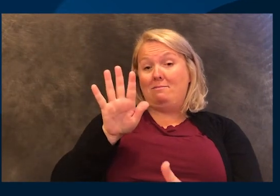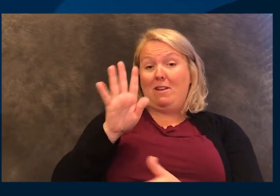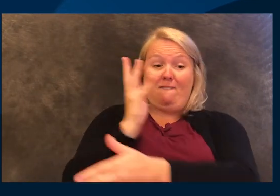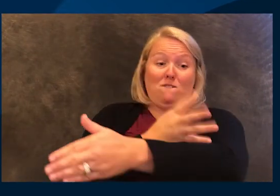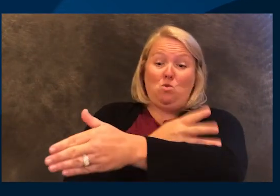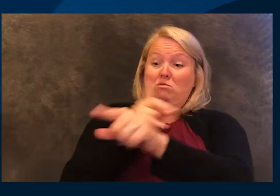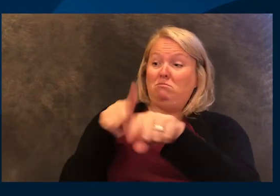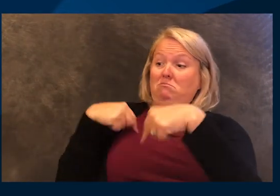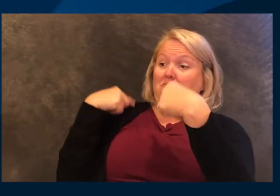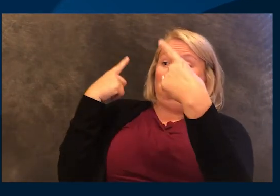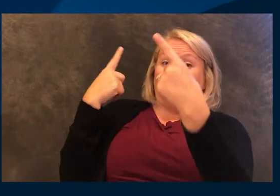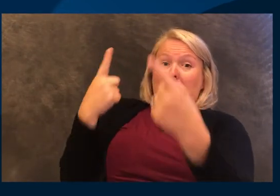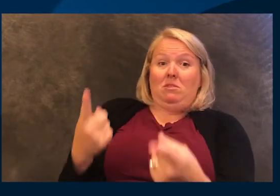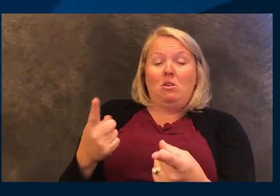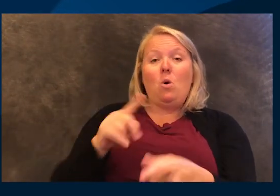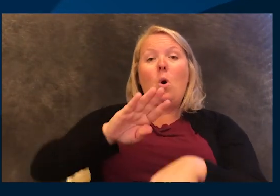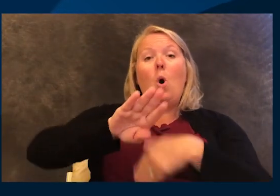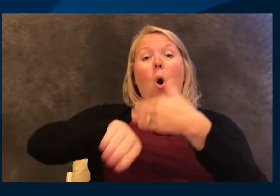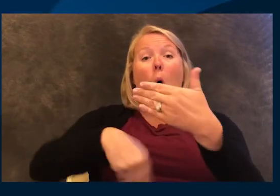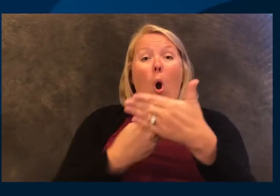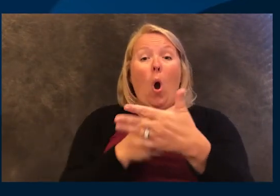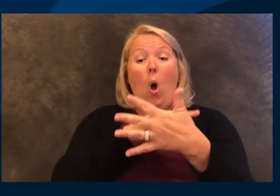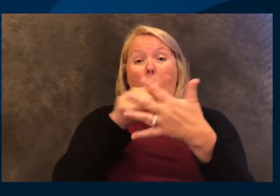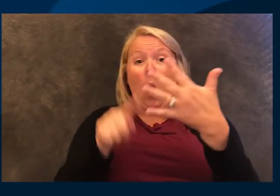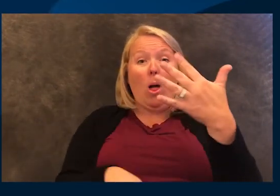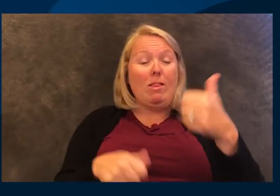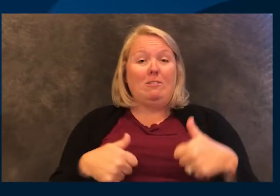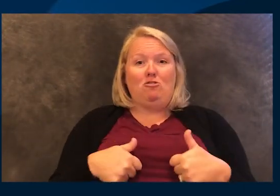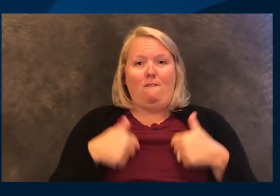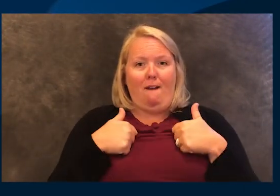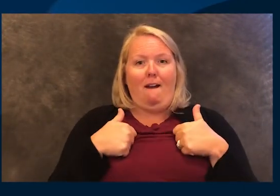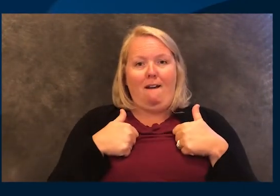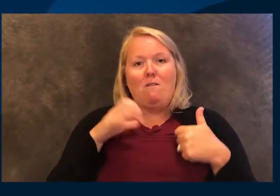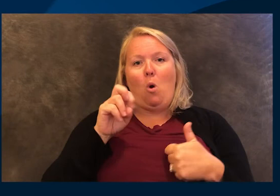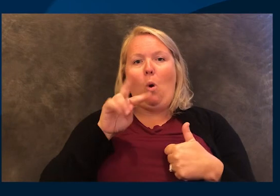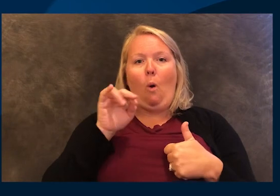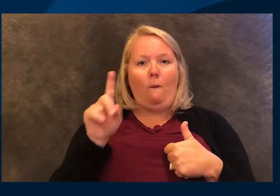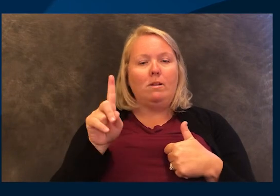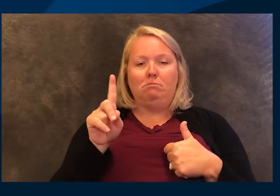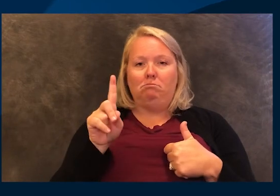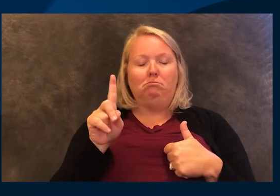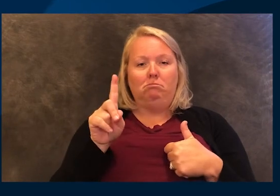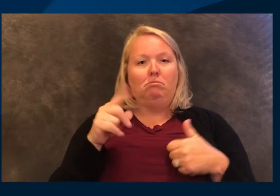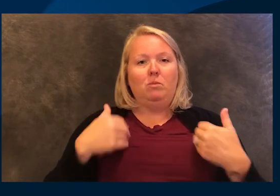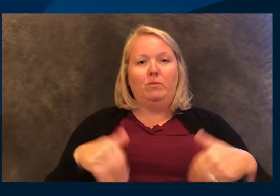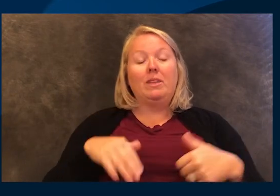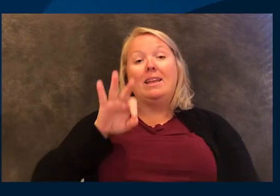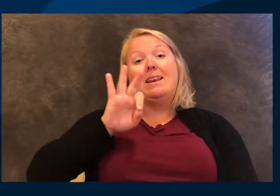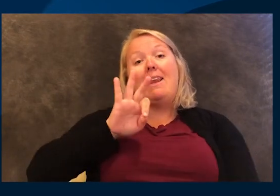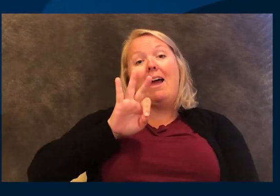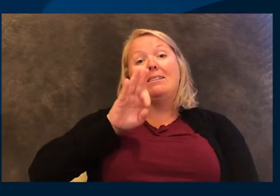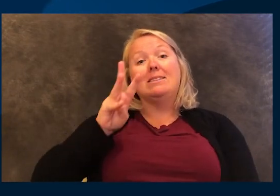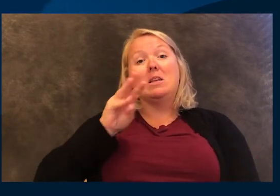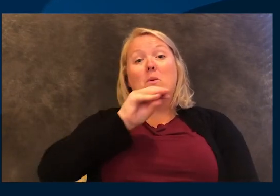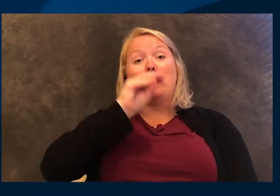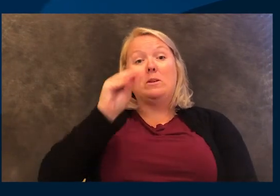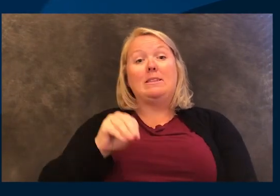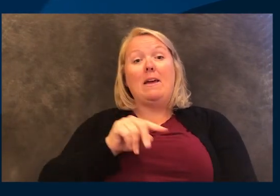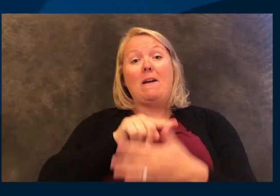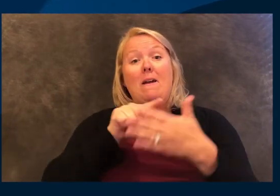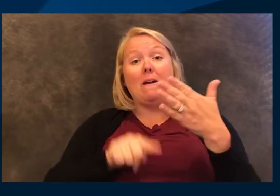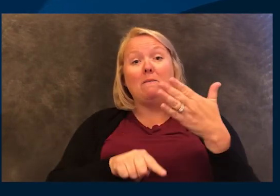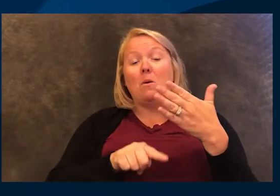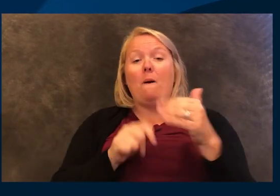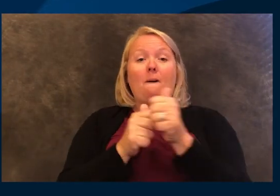to date, all patients have survived COVID. Over 96% of those recipients